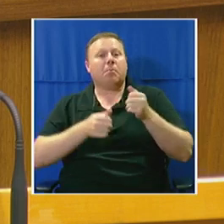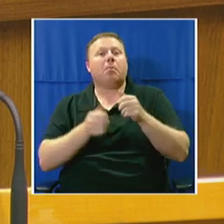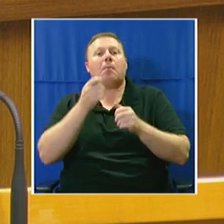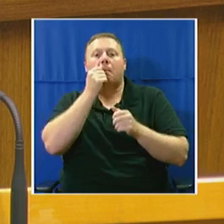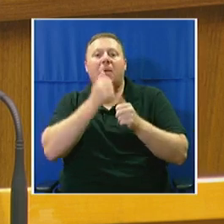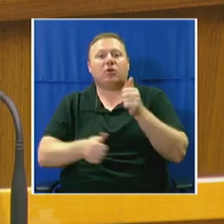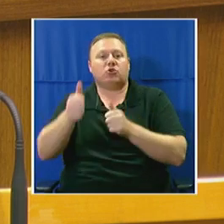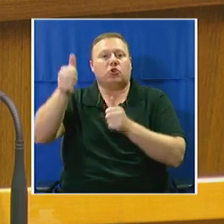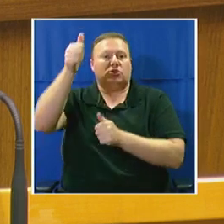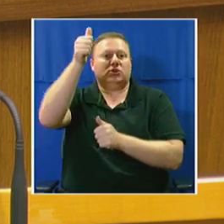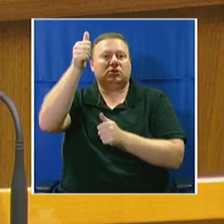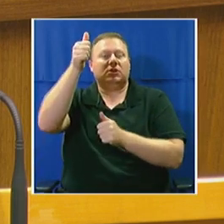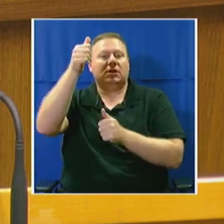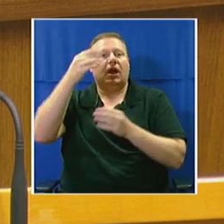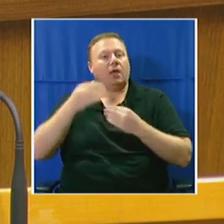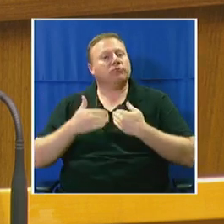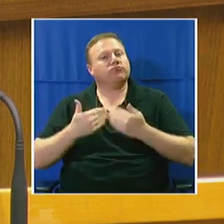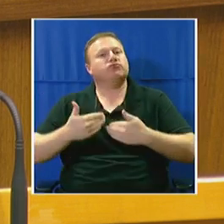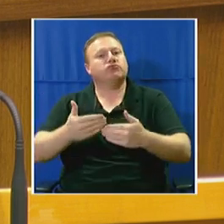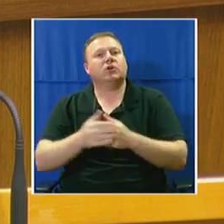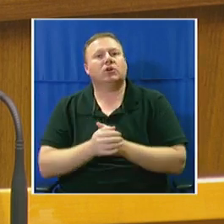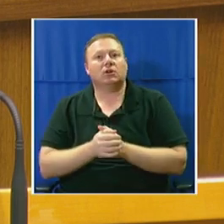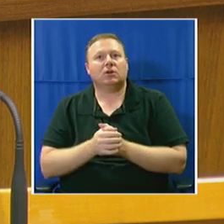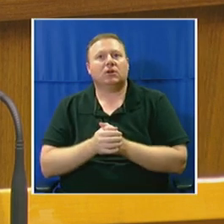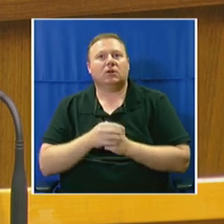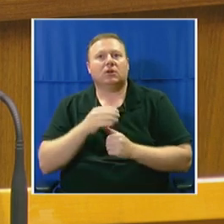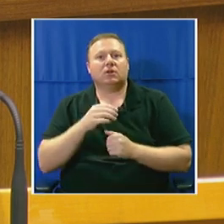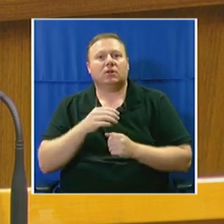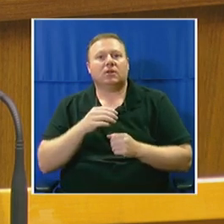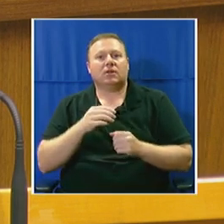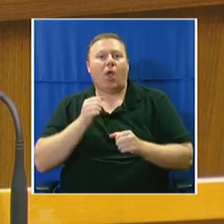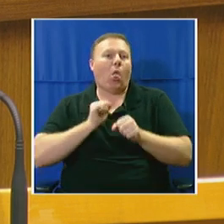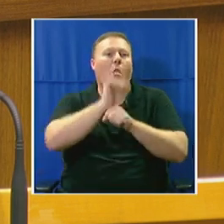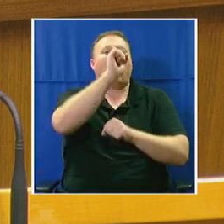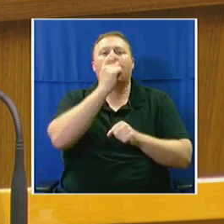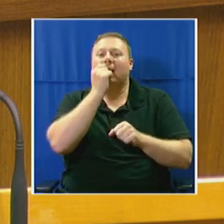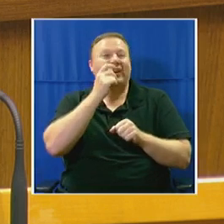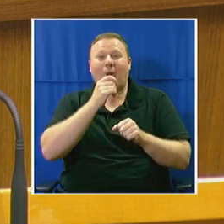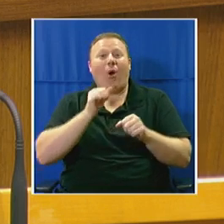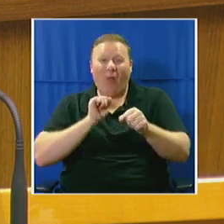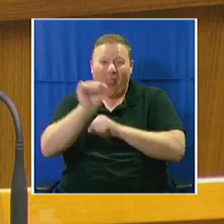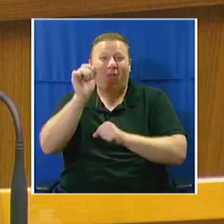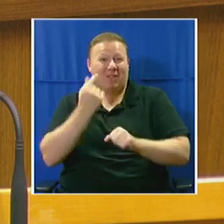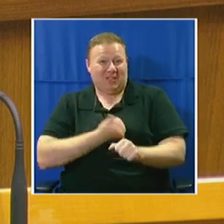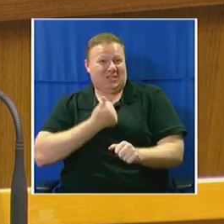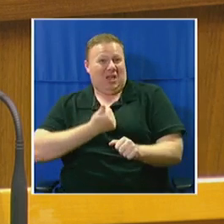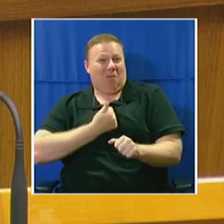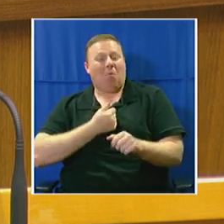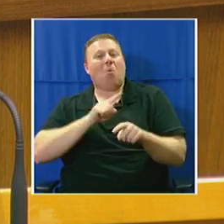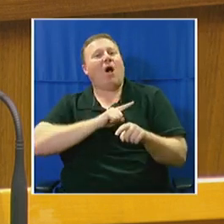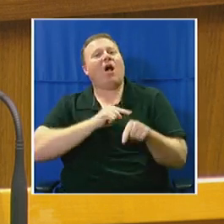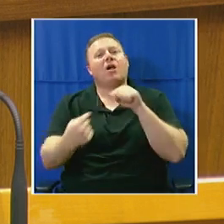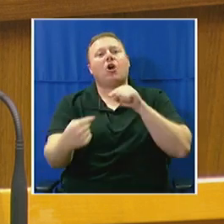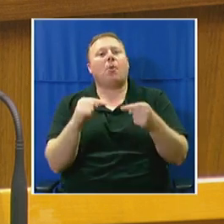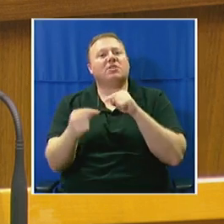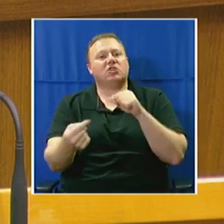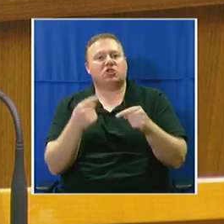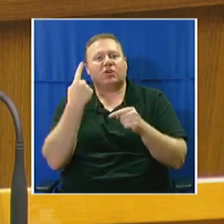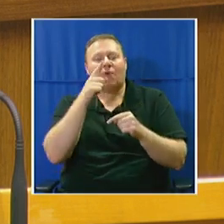saying and quoting what Mama wi once said that overwhelmingly majority of women are said p